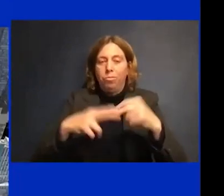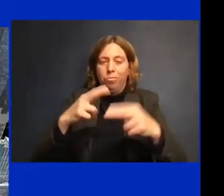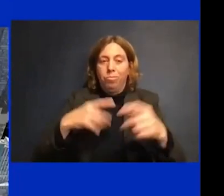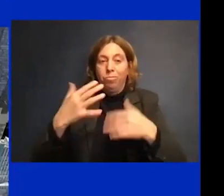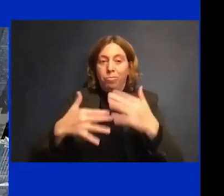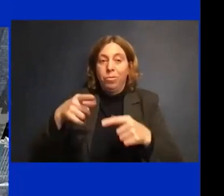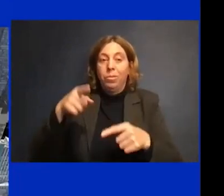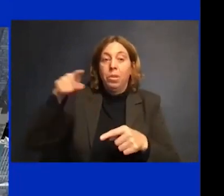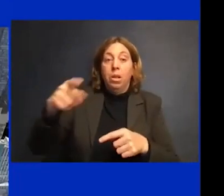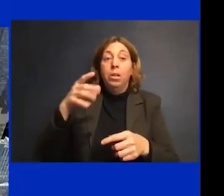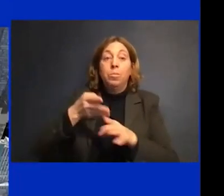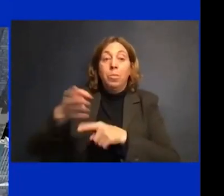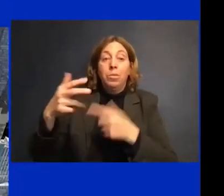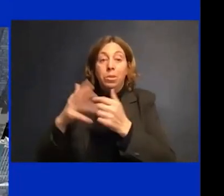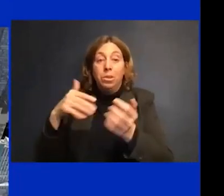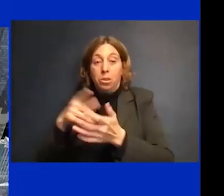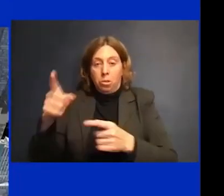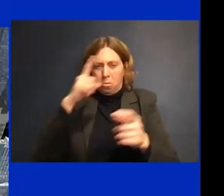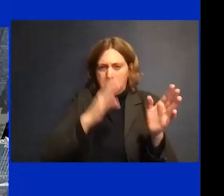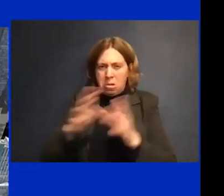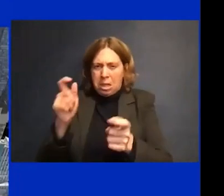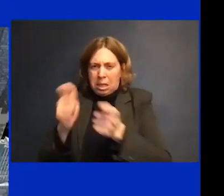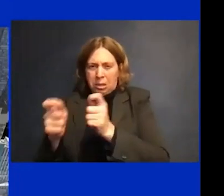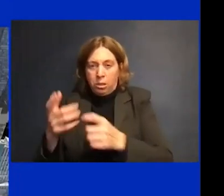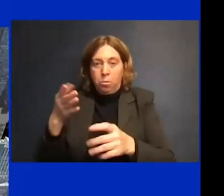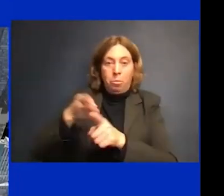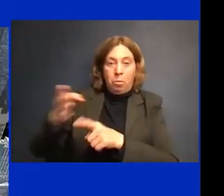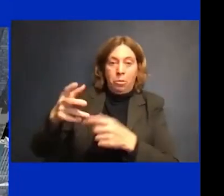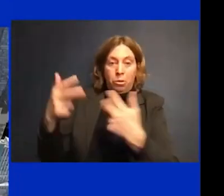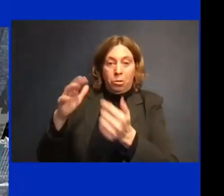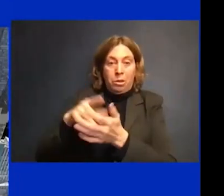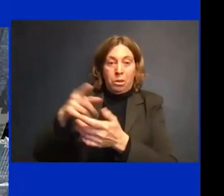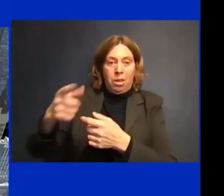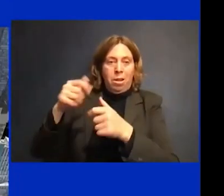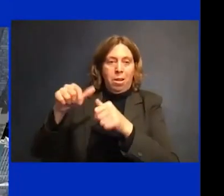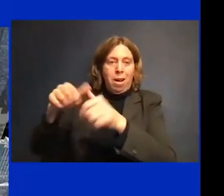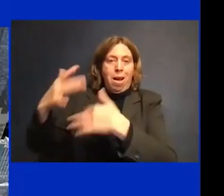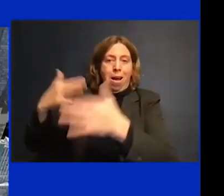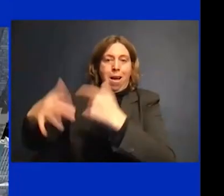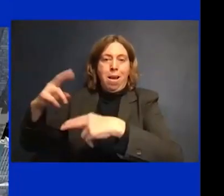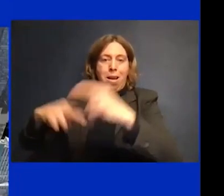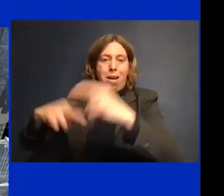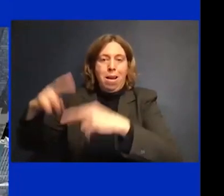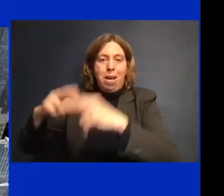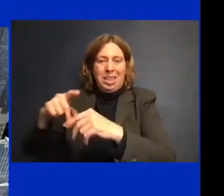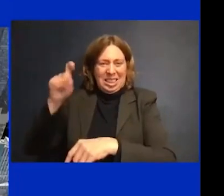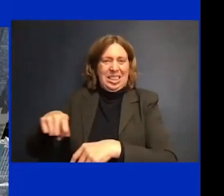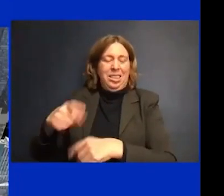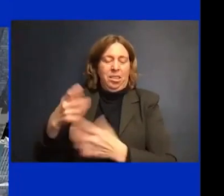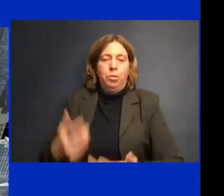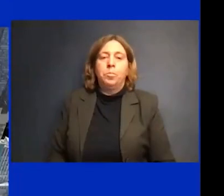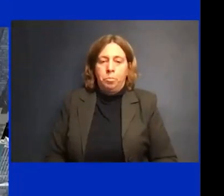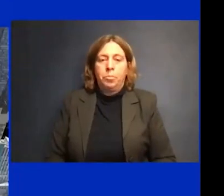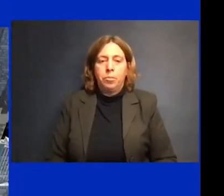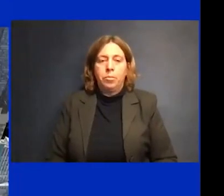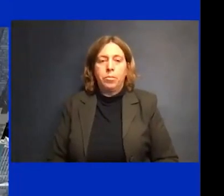This strategic adaptation will allow the continuity of essential transportation services during the onset of